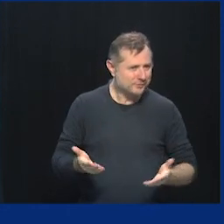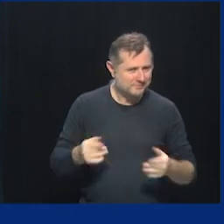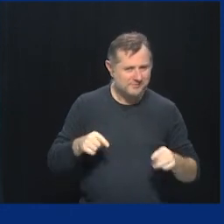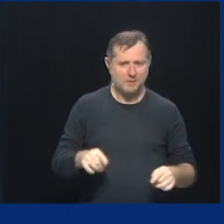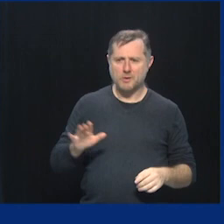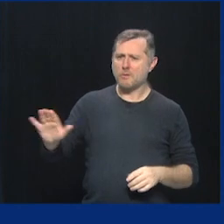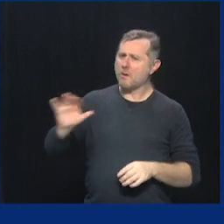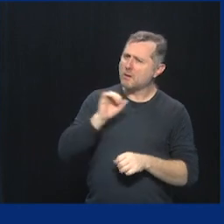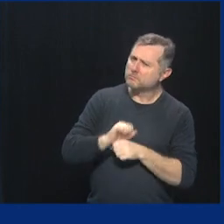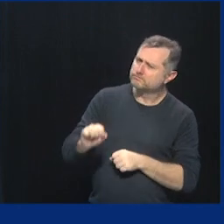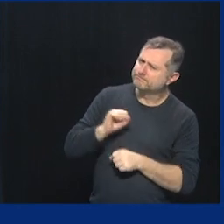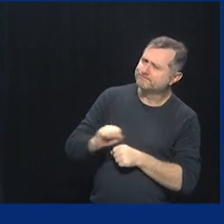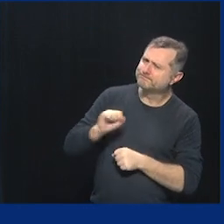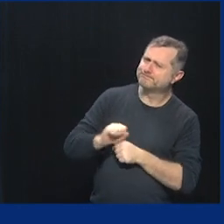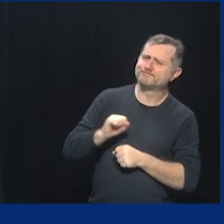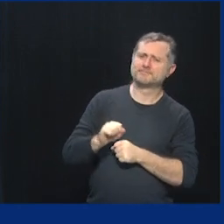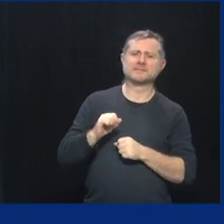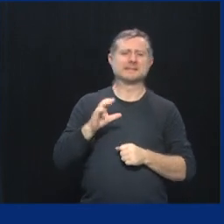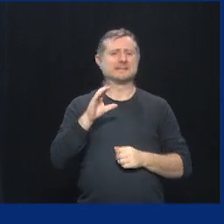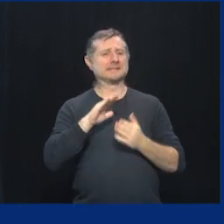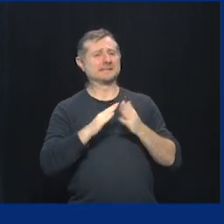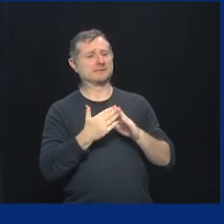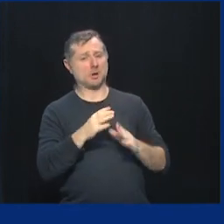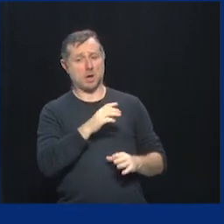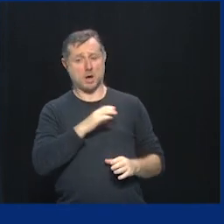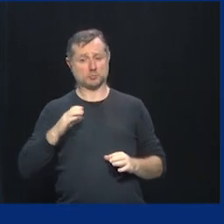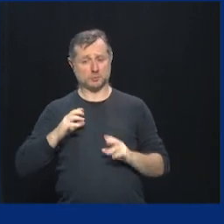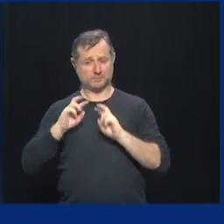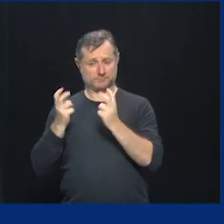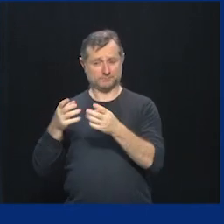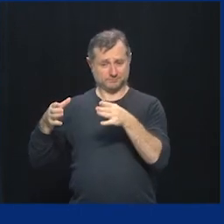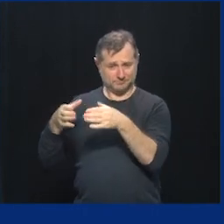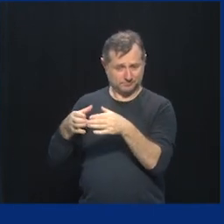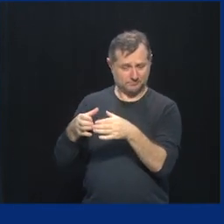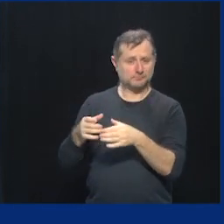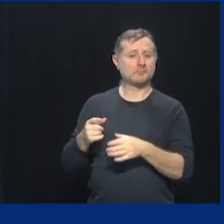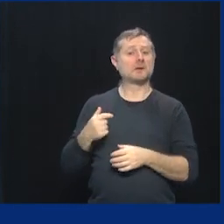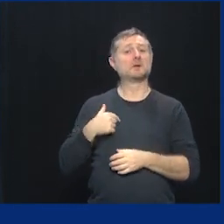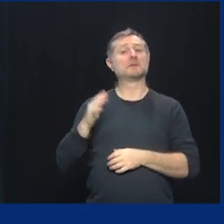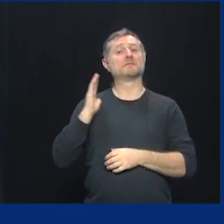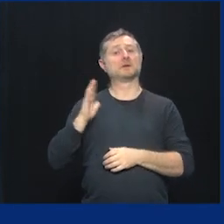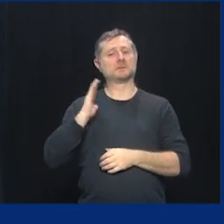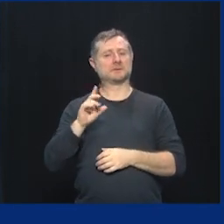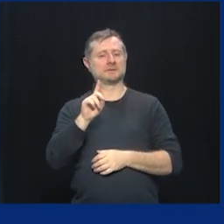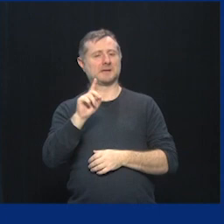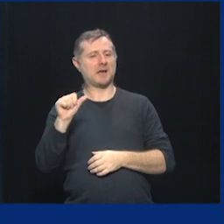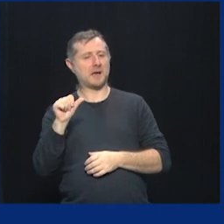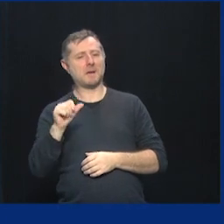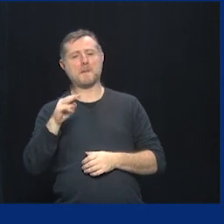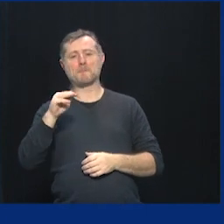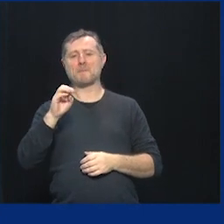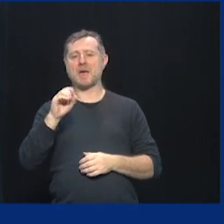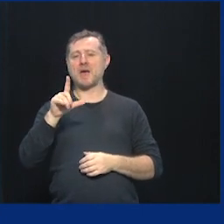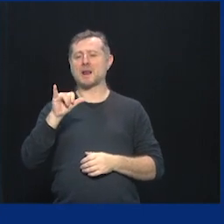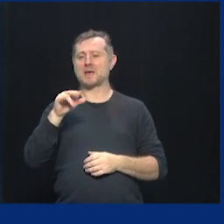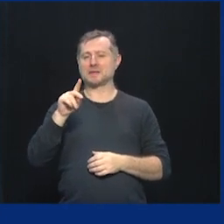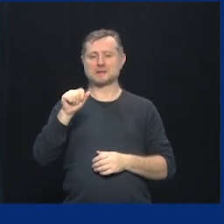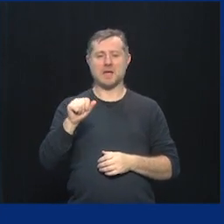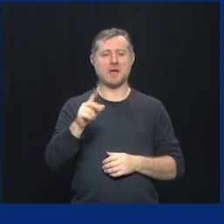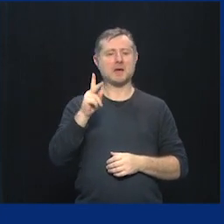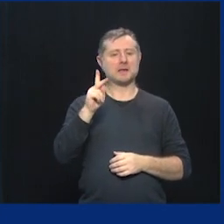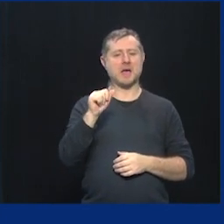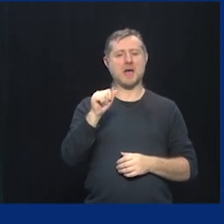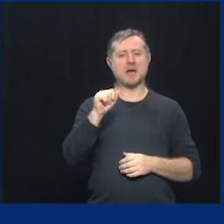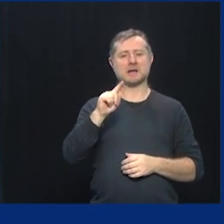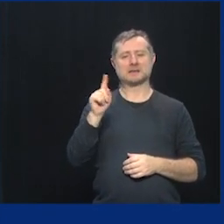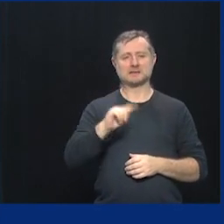do in the city council, and our former borough president, now DA, Melinda Katz, for all that she does. So I now want to